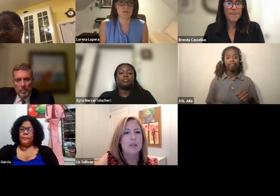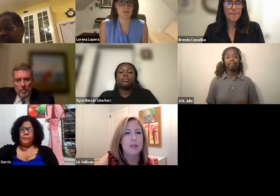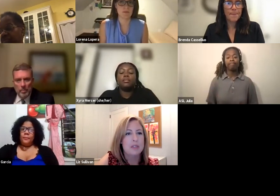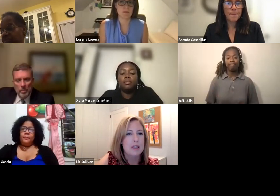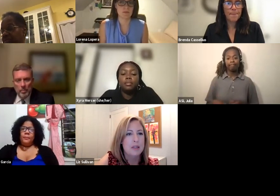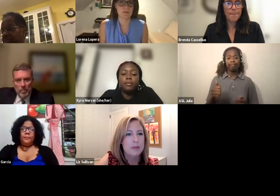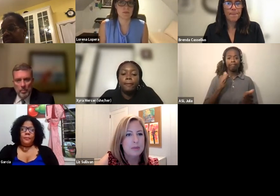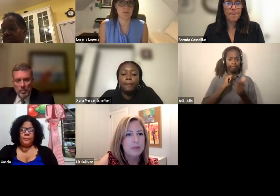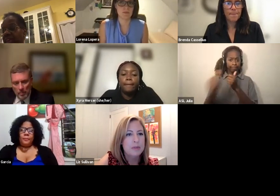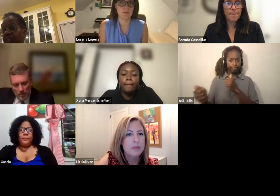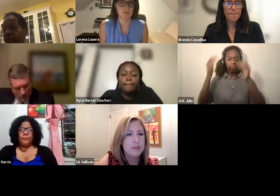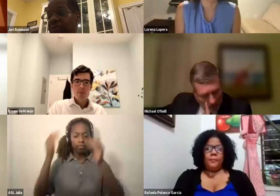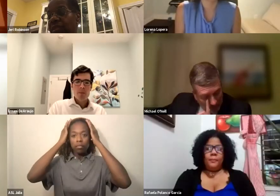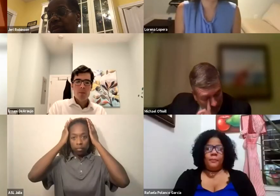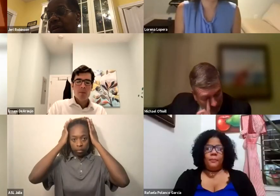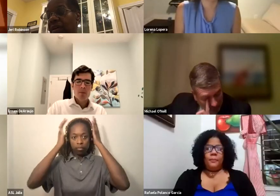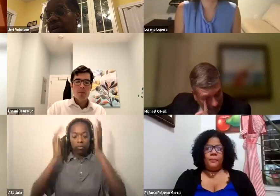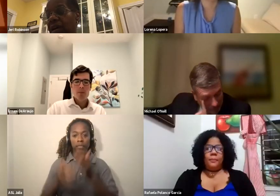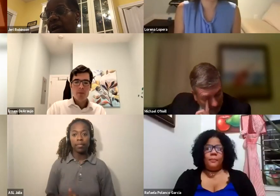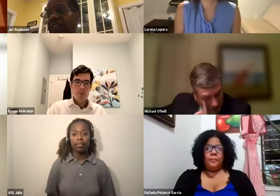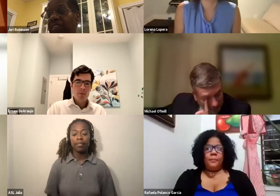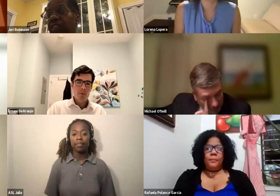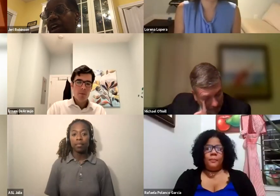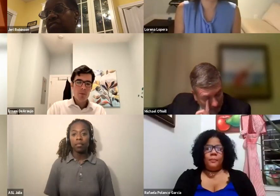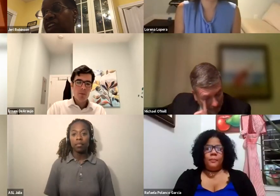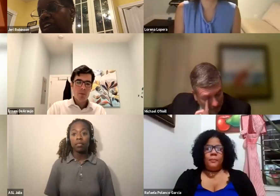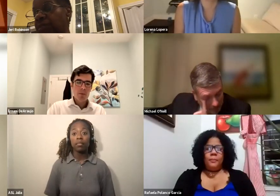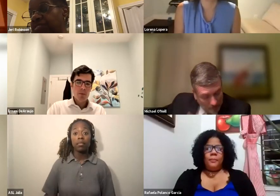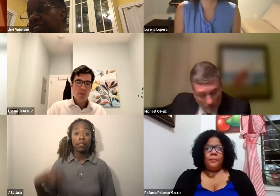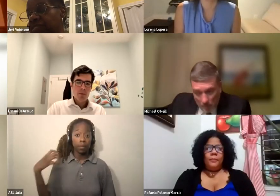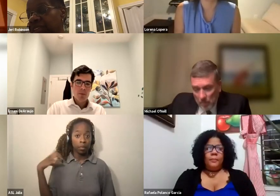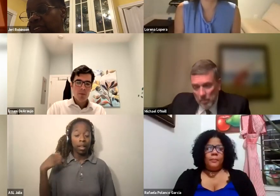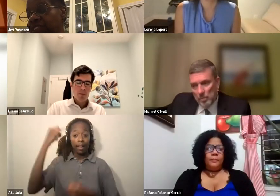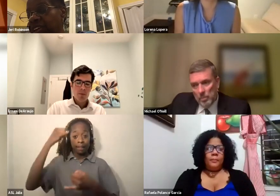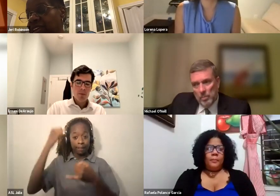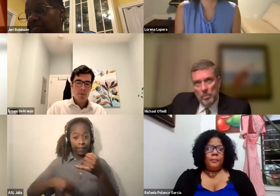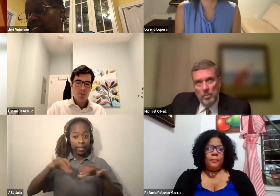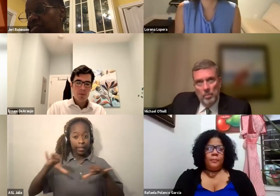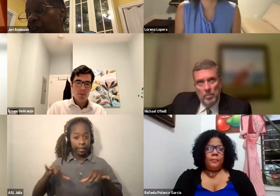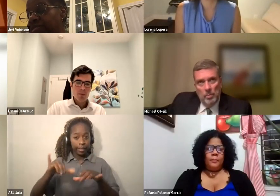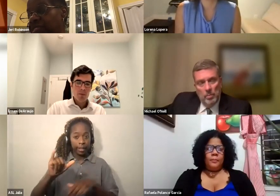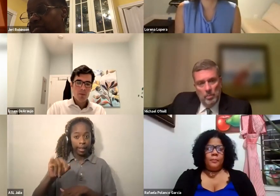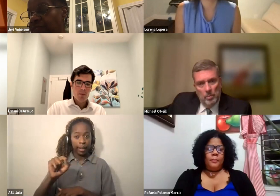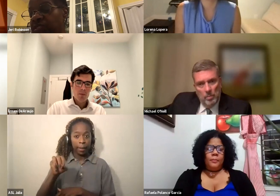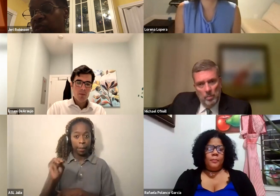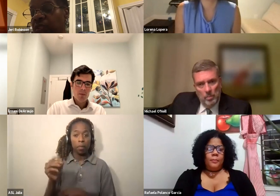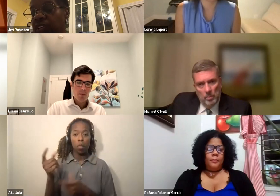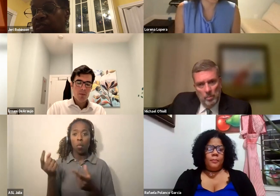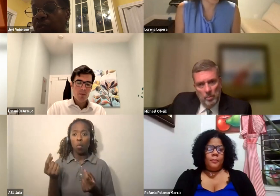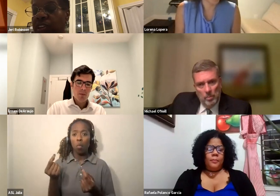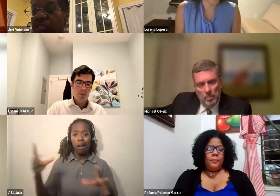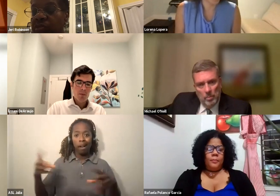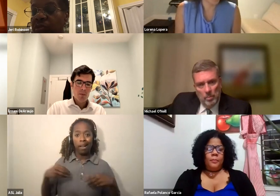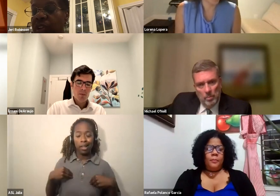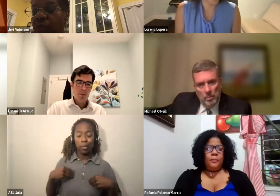passes unanimously thank you our final action item this evening is the acceptance of the school